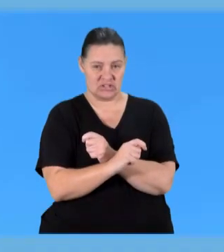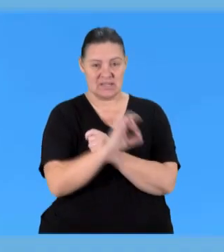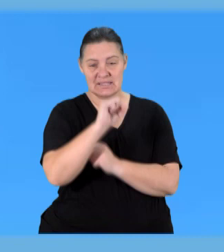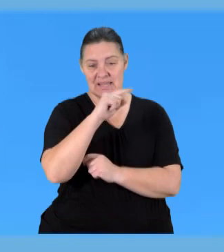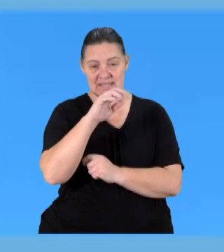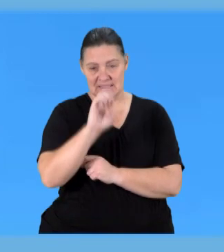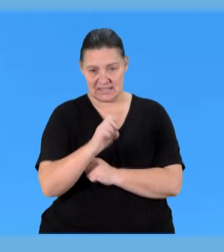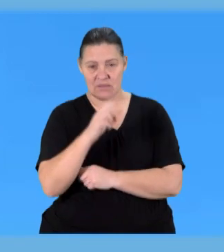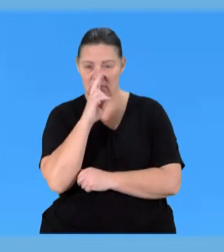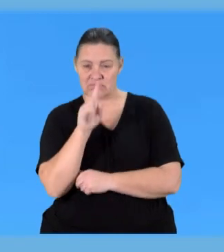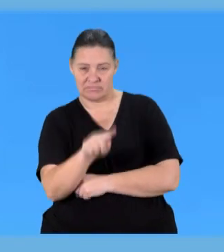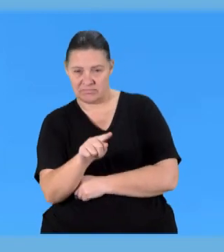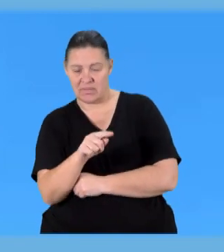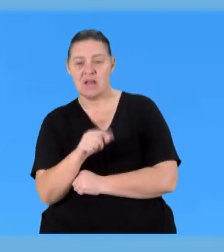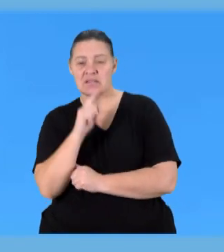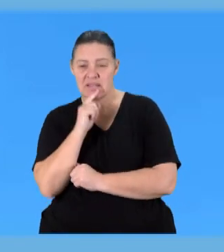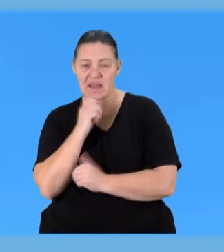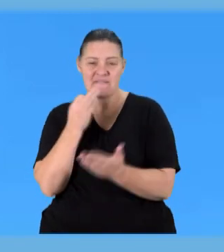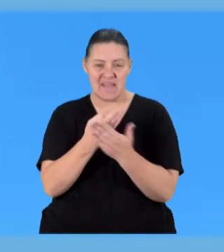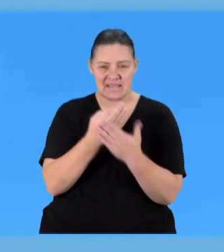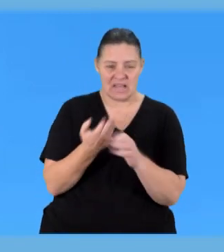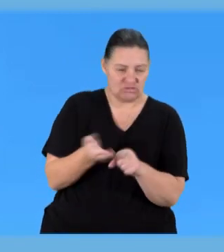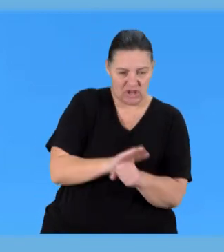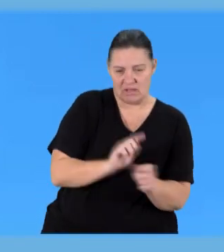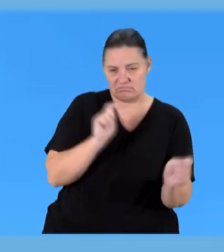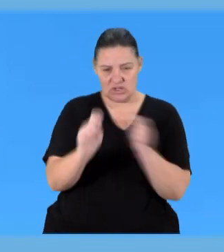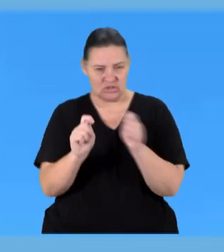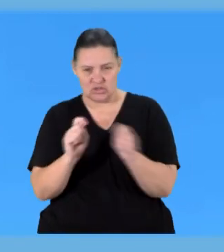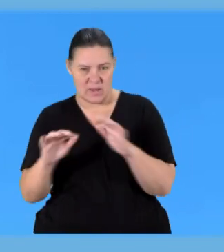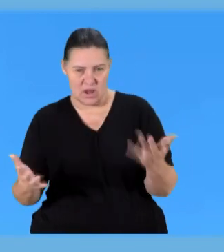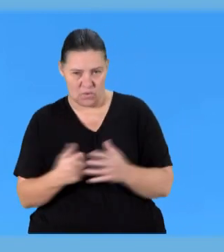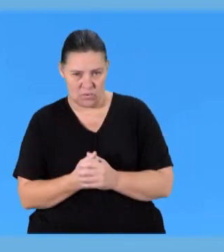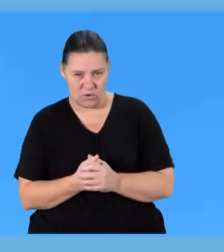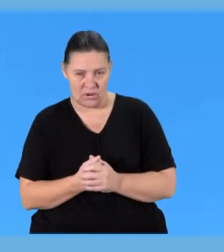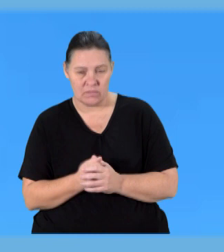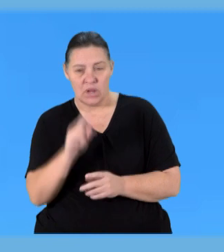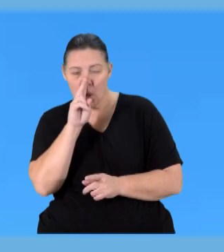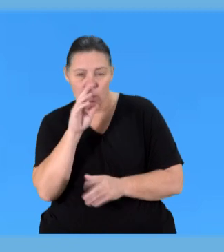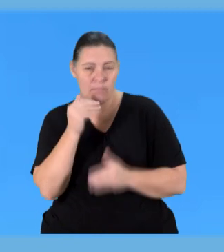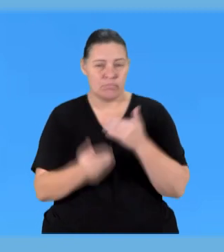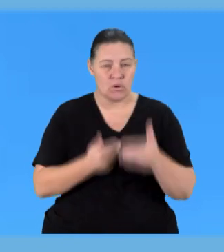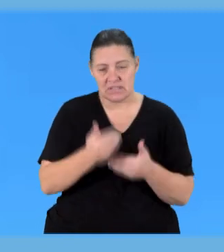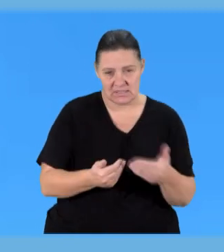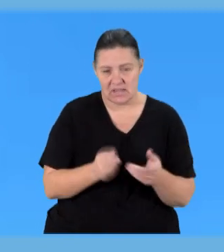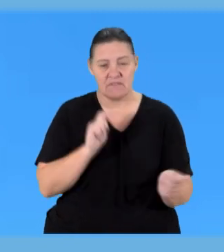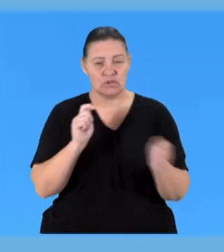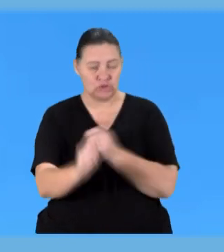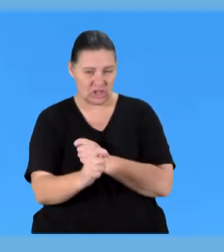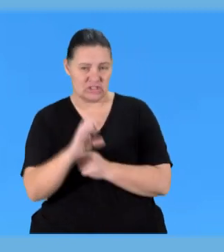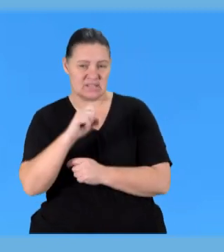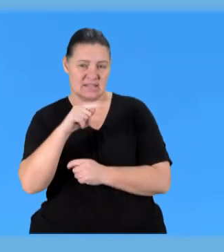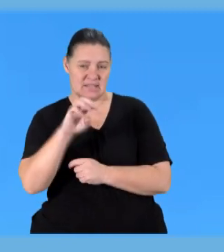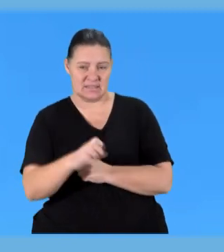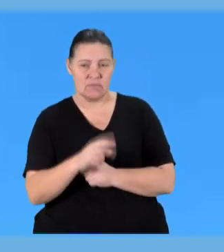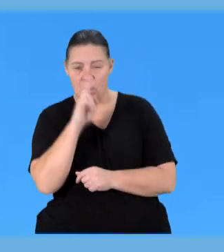state, whereby we're looking at what is the change of state and the factors affecting the change of state. We went on further to look at the processes